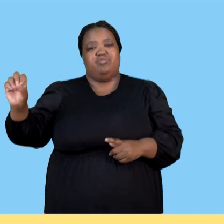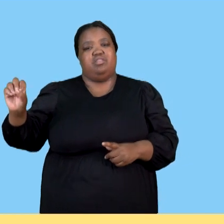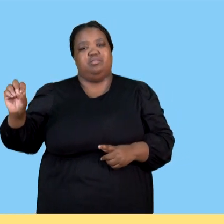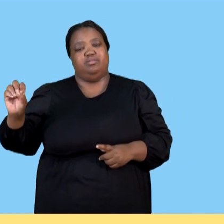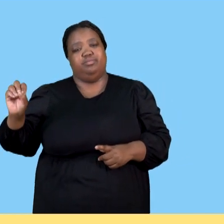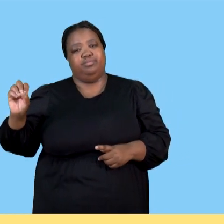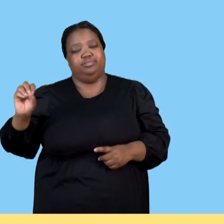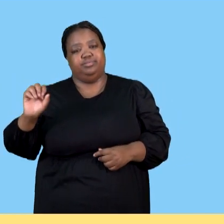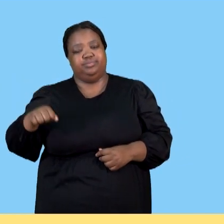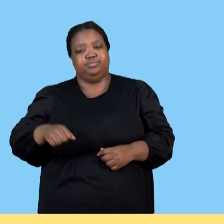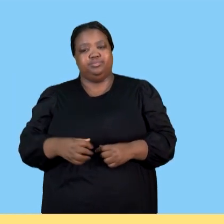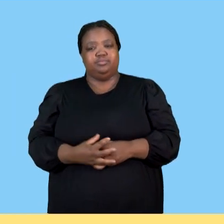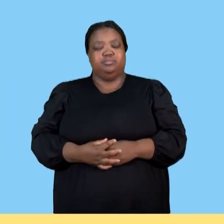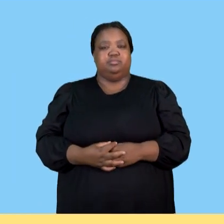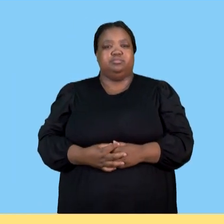87,200.